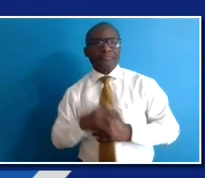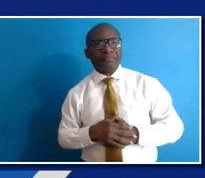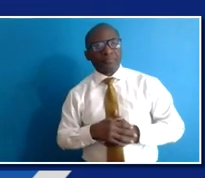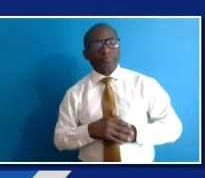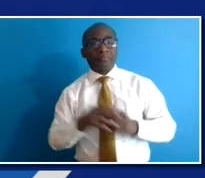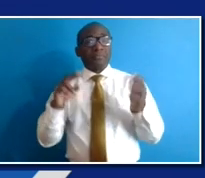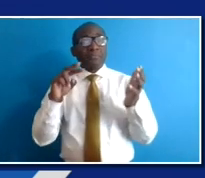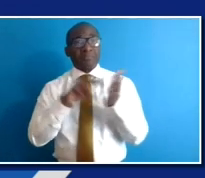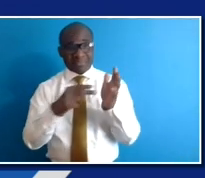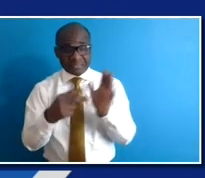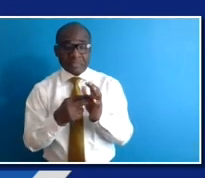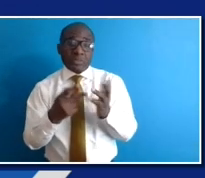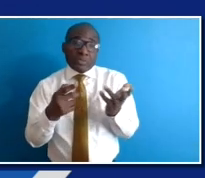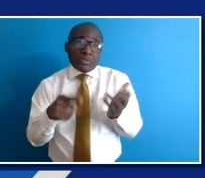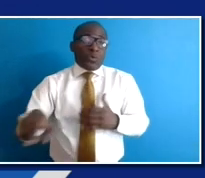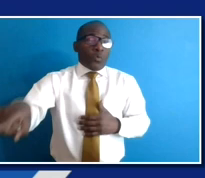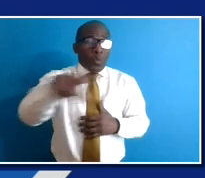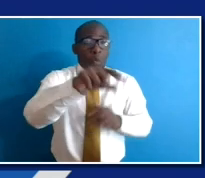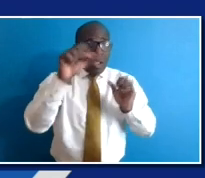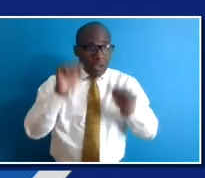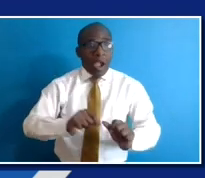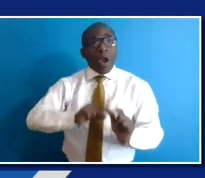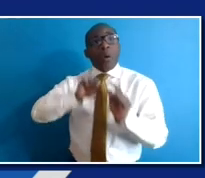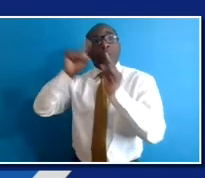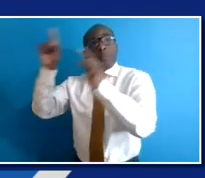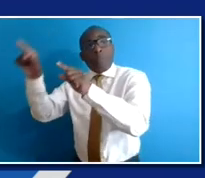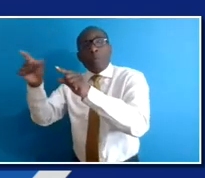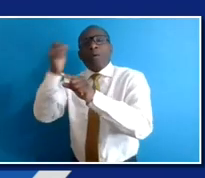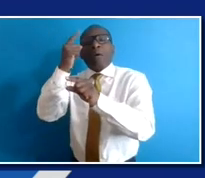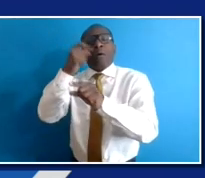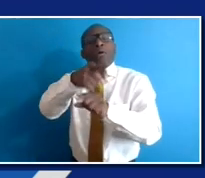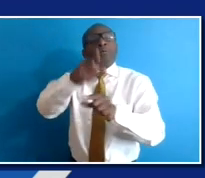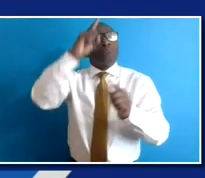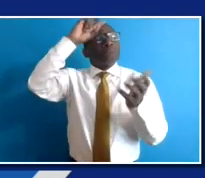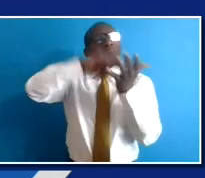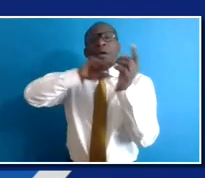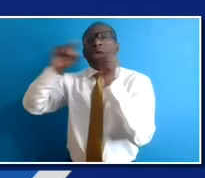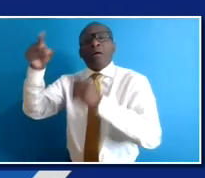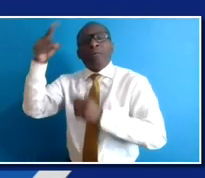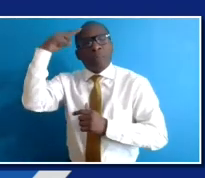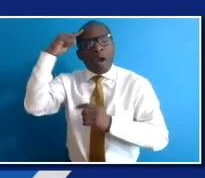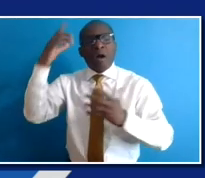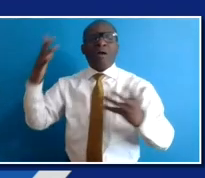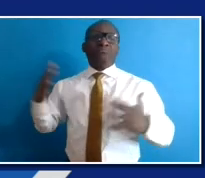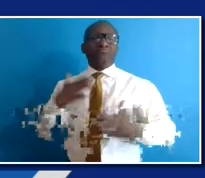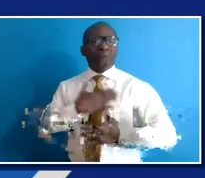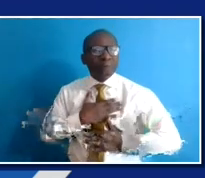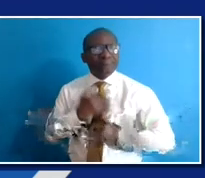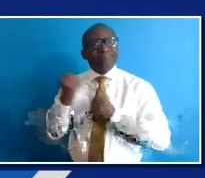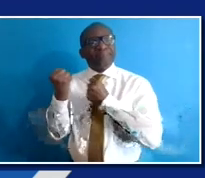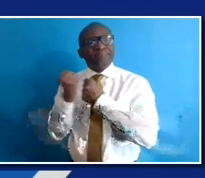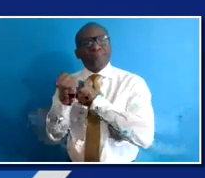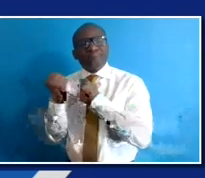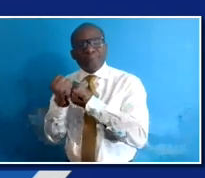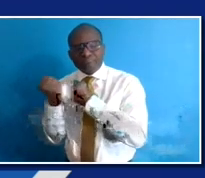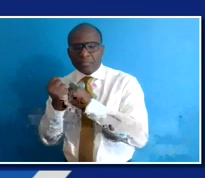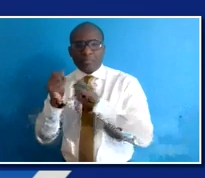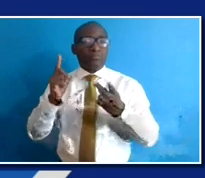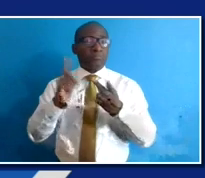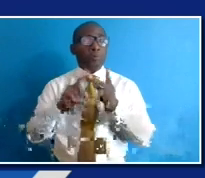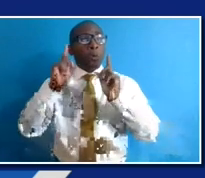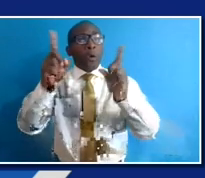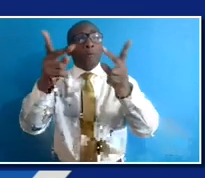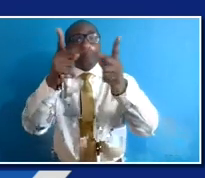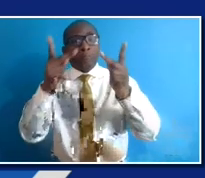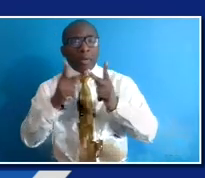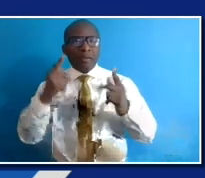but mental health as well. And we're just happy to be of service. We're happy to be here. Our staff everywhere has been unbelievable. It's kind of